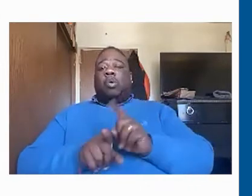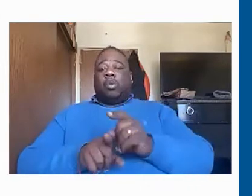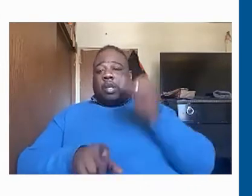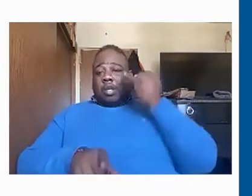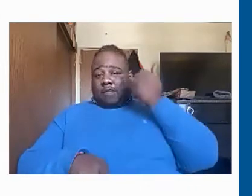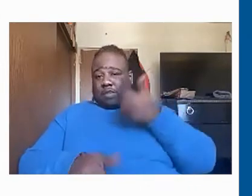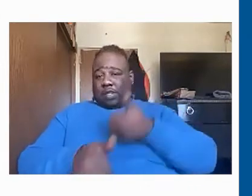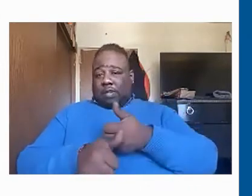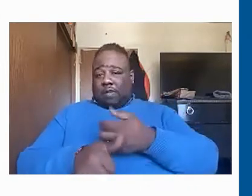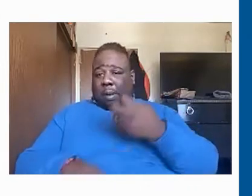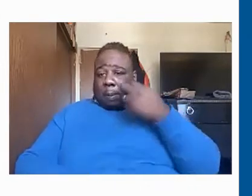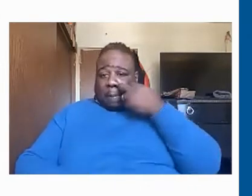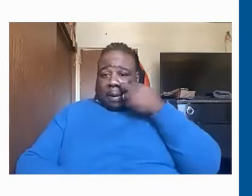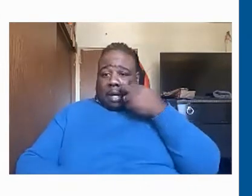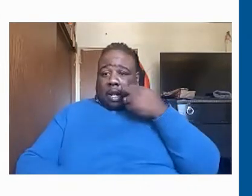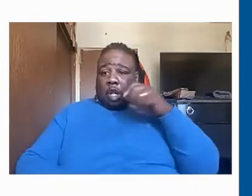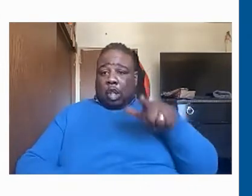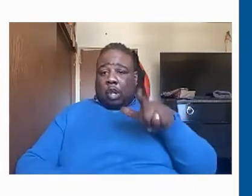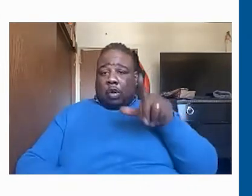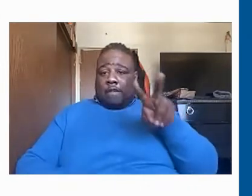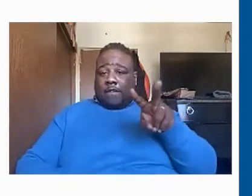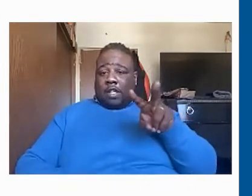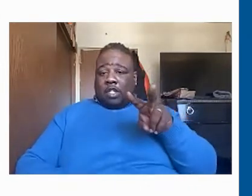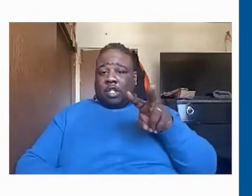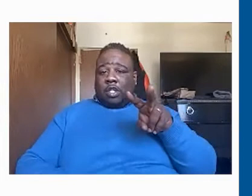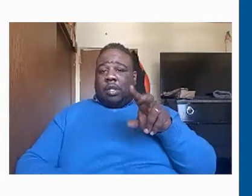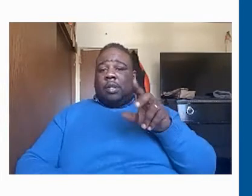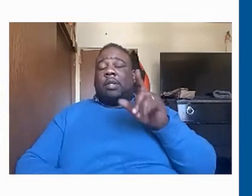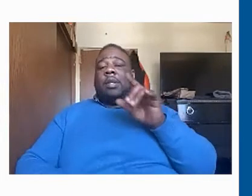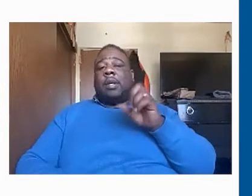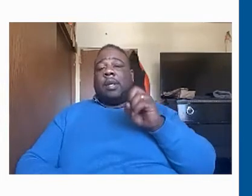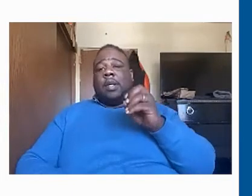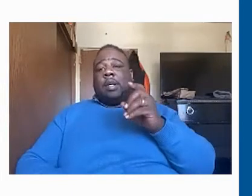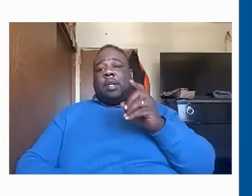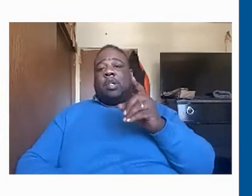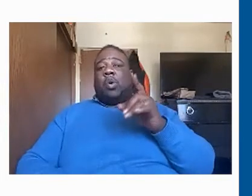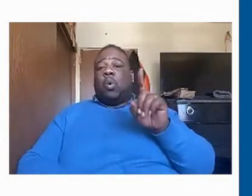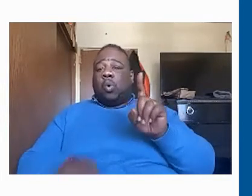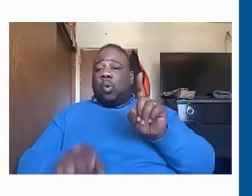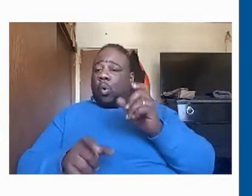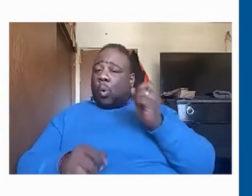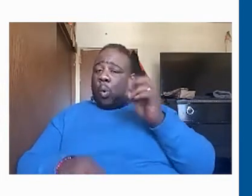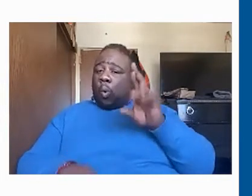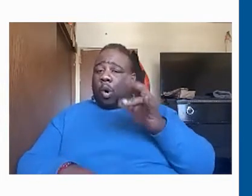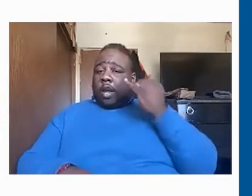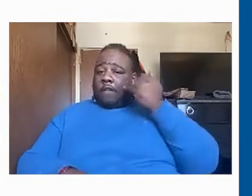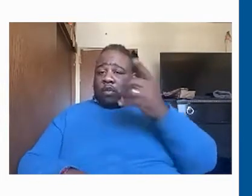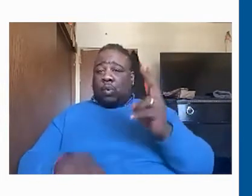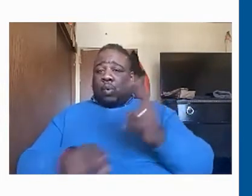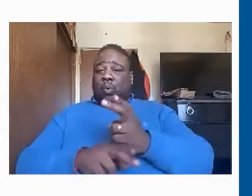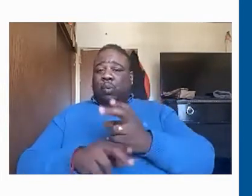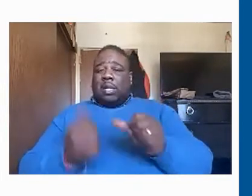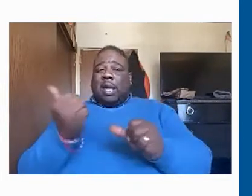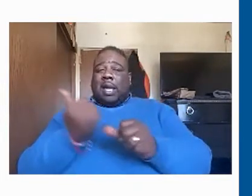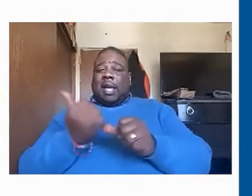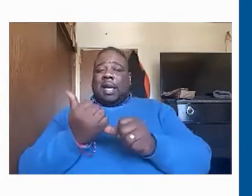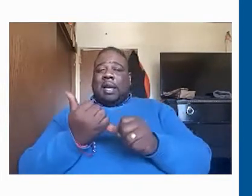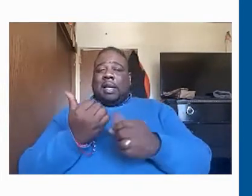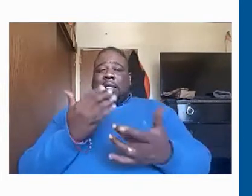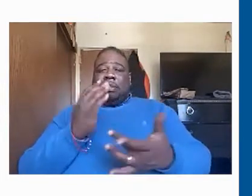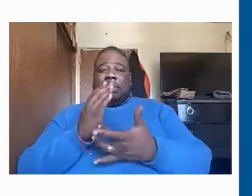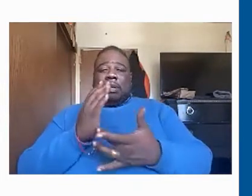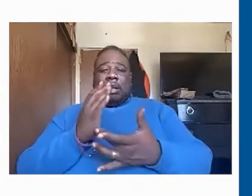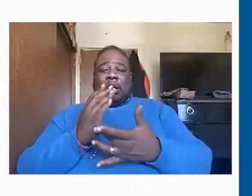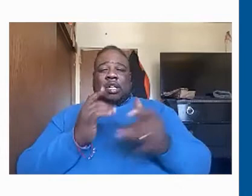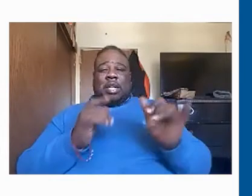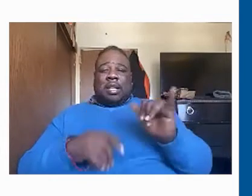cane. They do break pretty easily. I know this myself. And also having an idea of if your guide dog or service animal is not able to work,